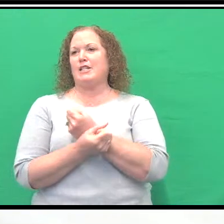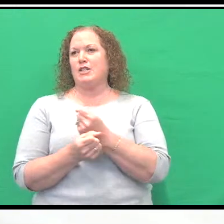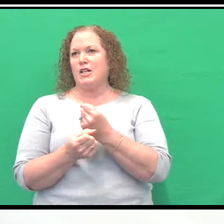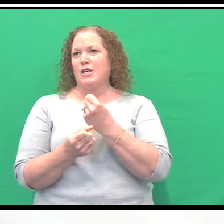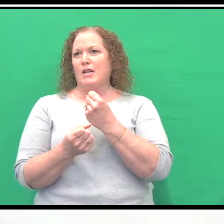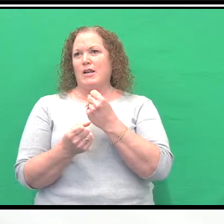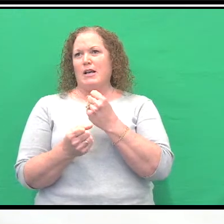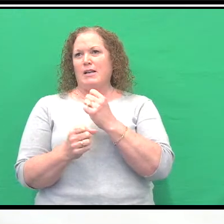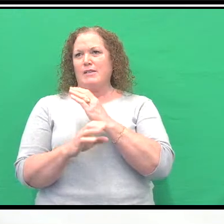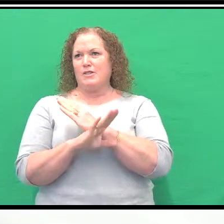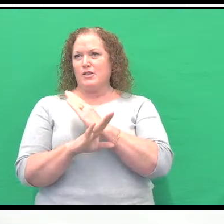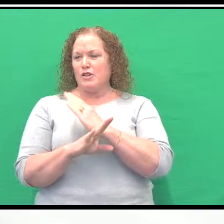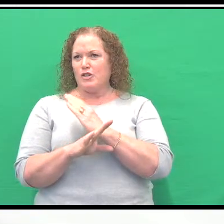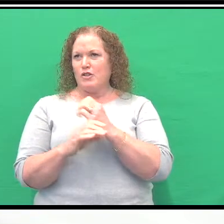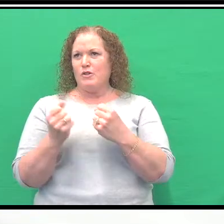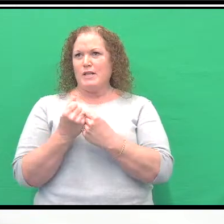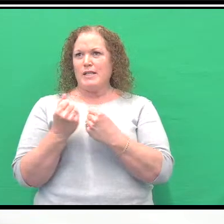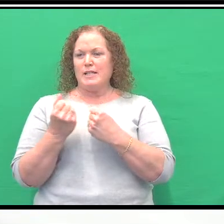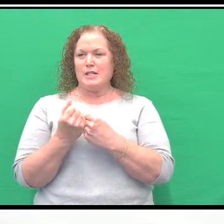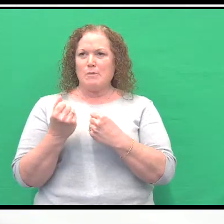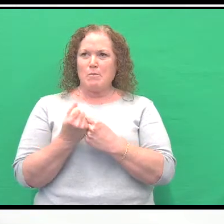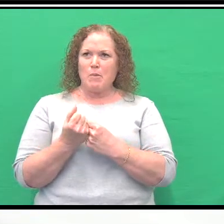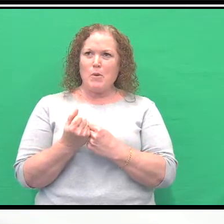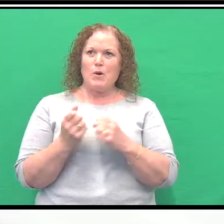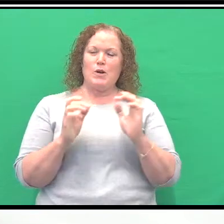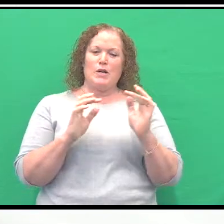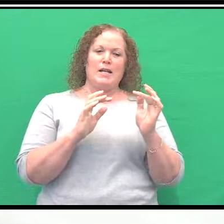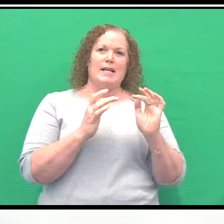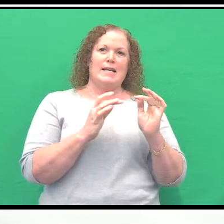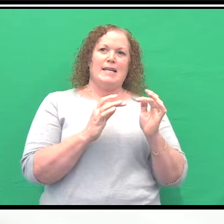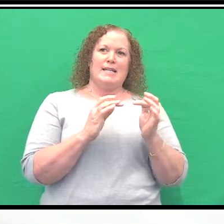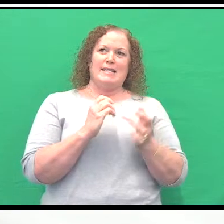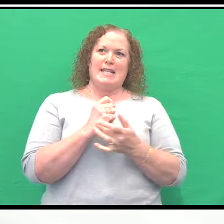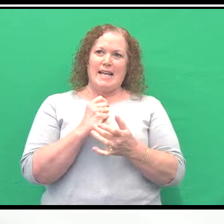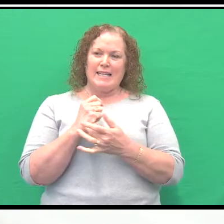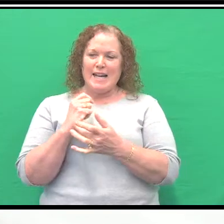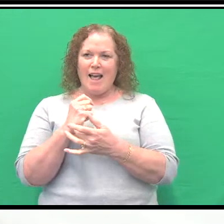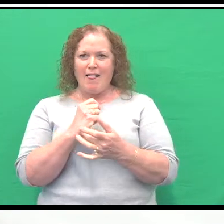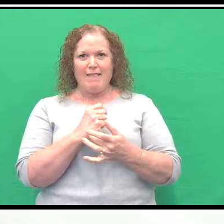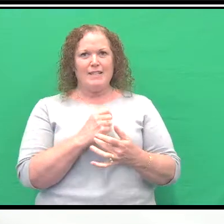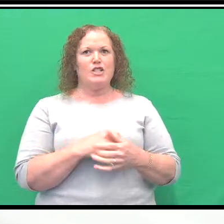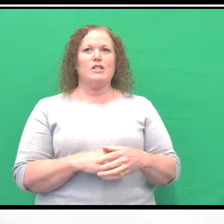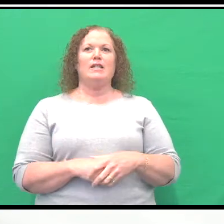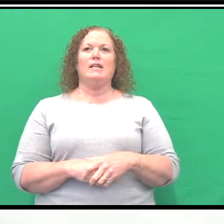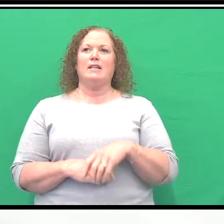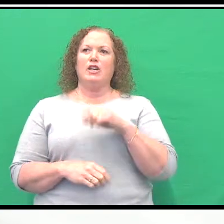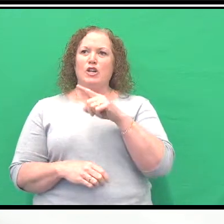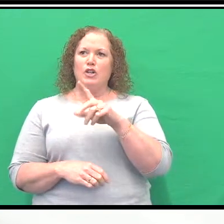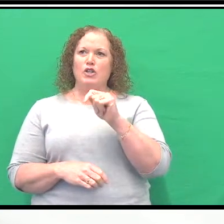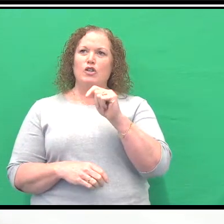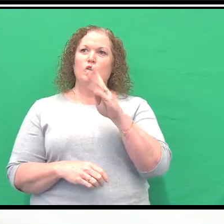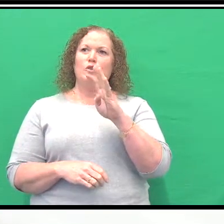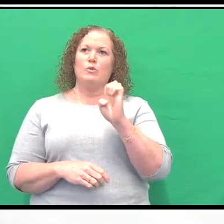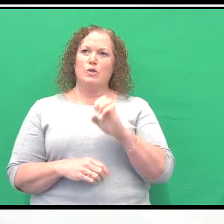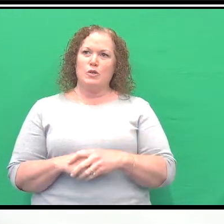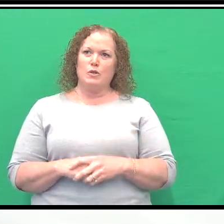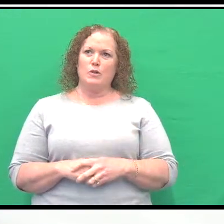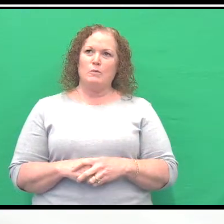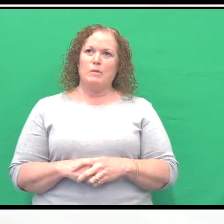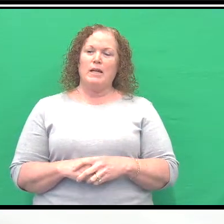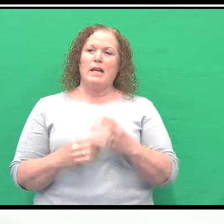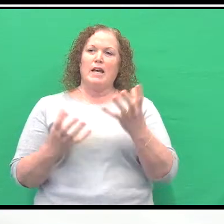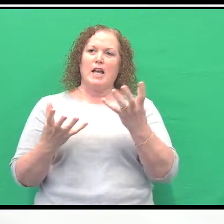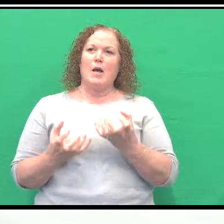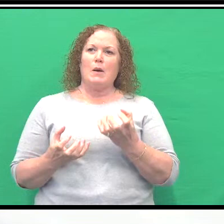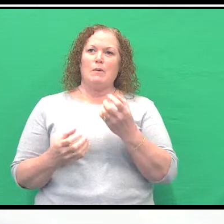scenes technology, YouTube, administrative support, Erica and Monica. And we just want to extend